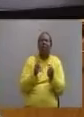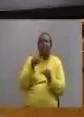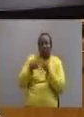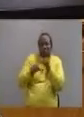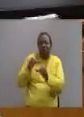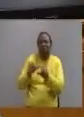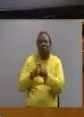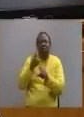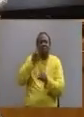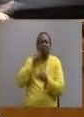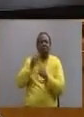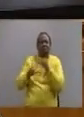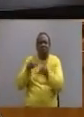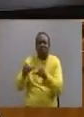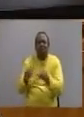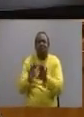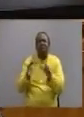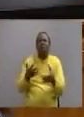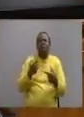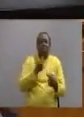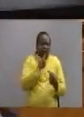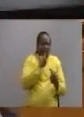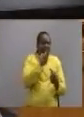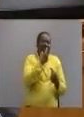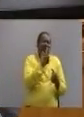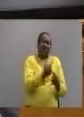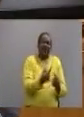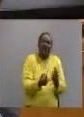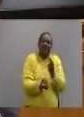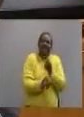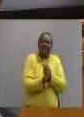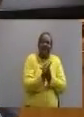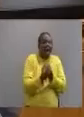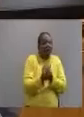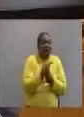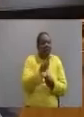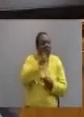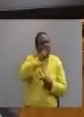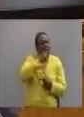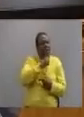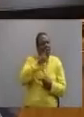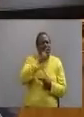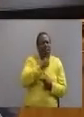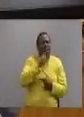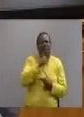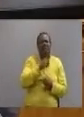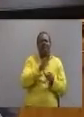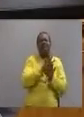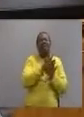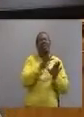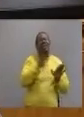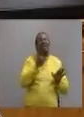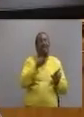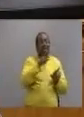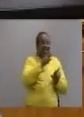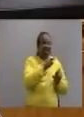the Honourable Burgers have told you just happens not to be true. This is a concertina bill. And